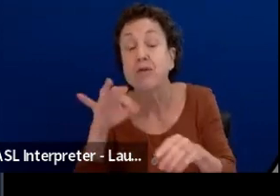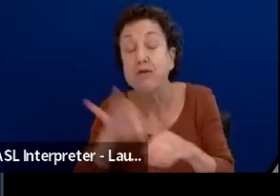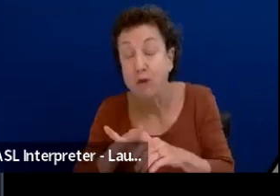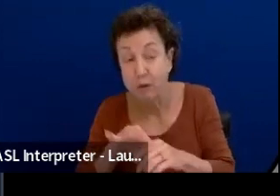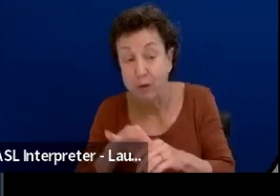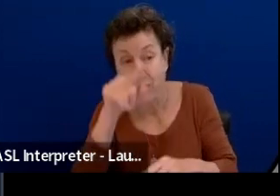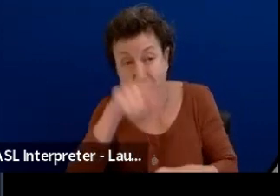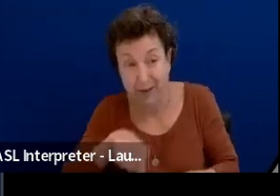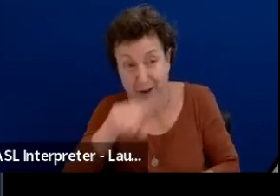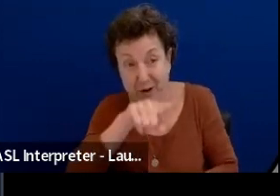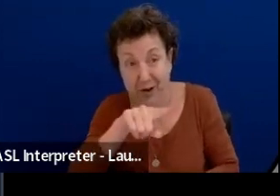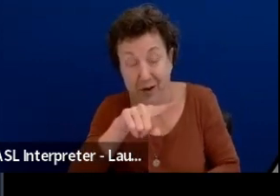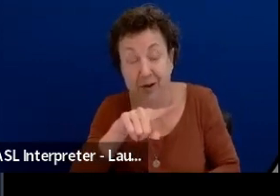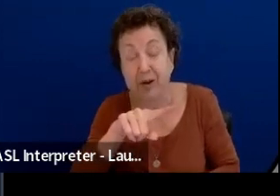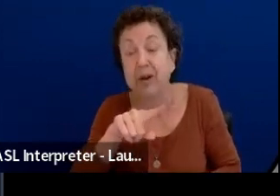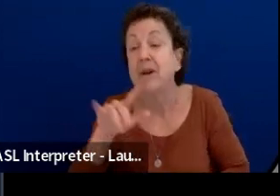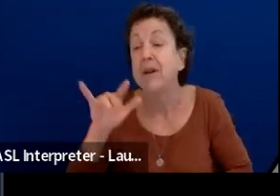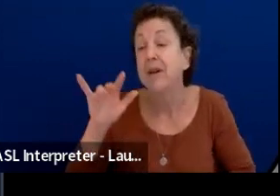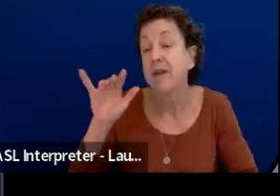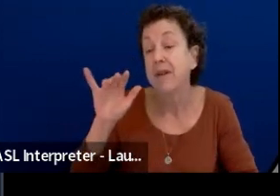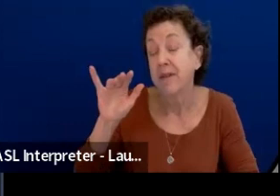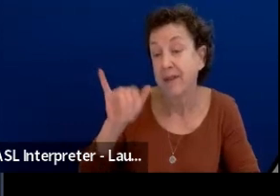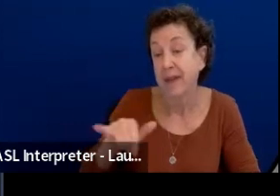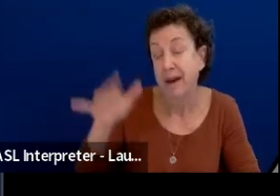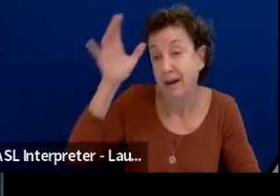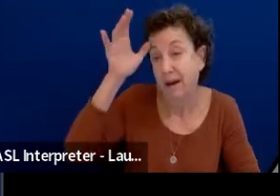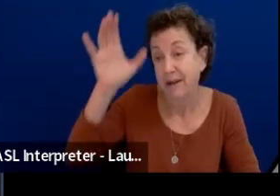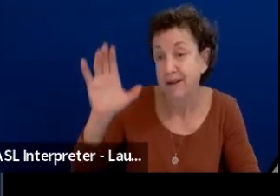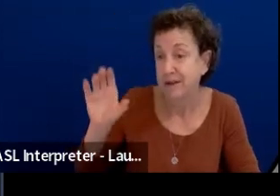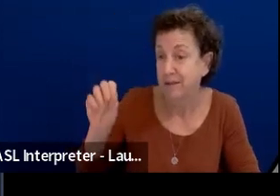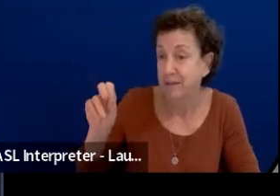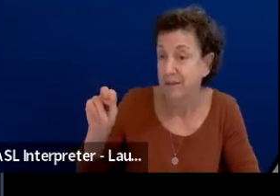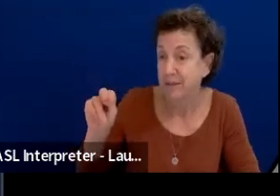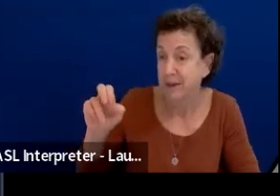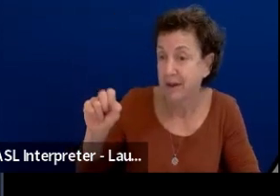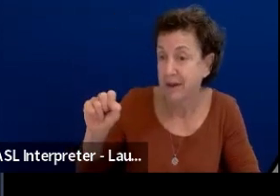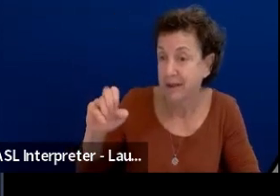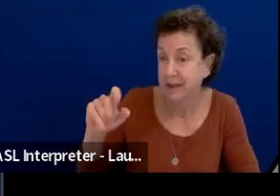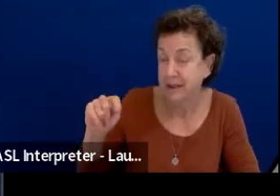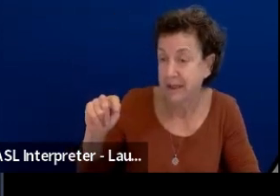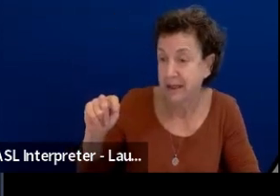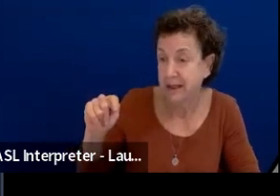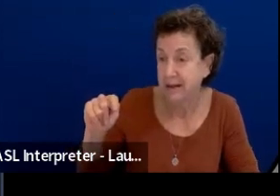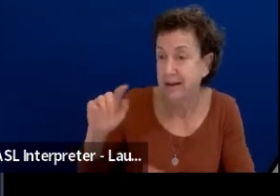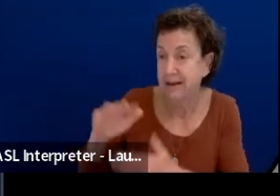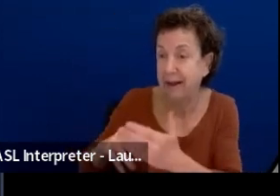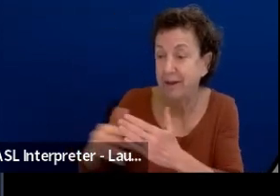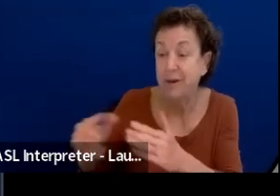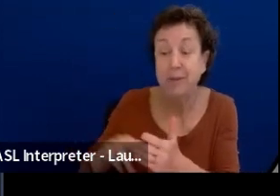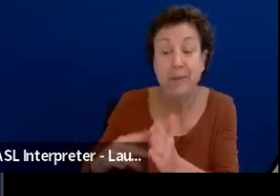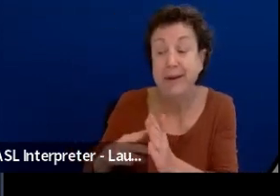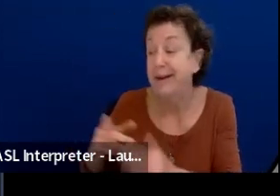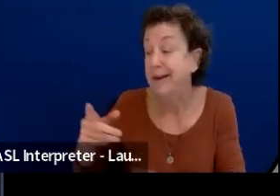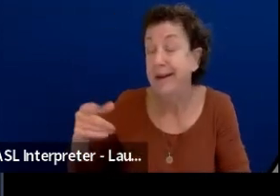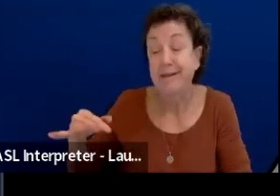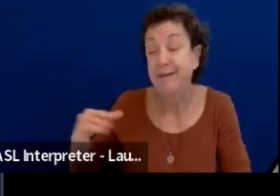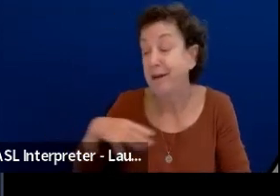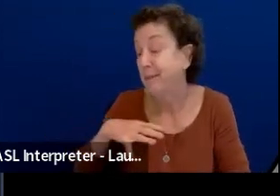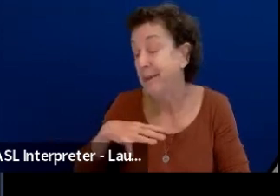So the consent calendar is basically any bill that's considered to be